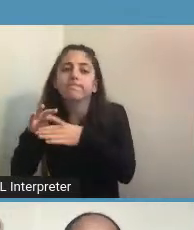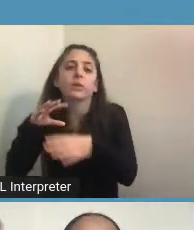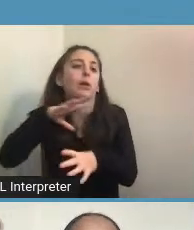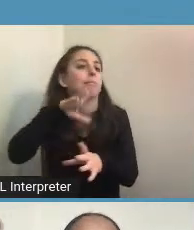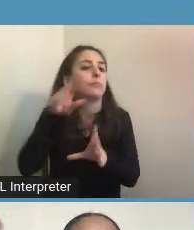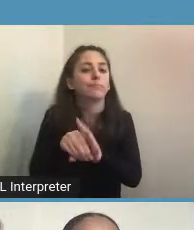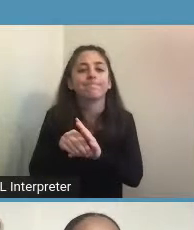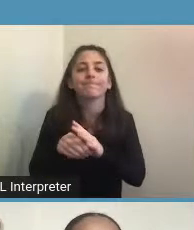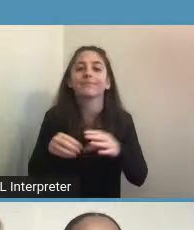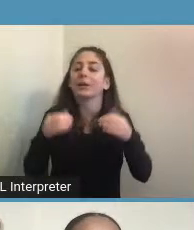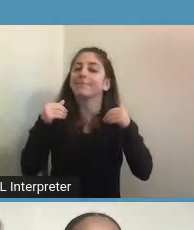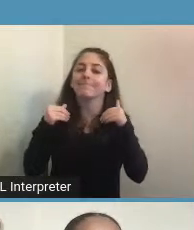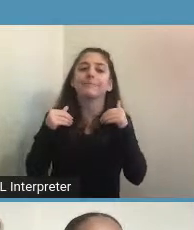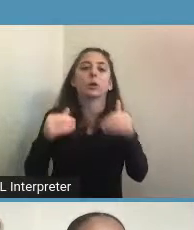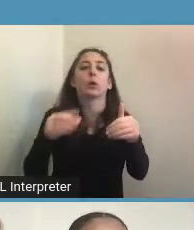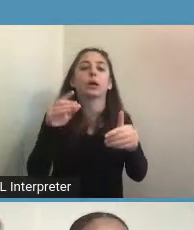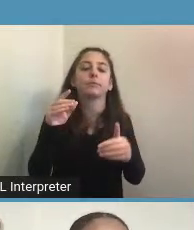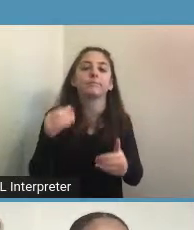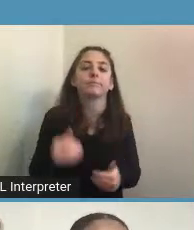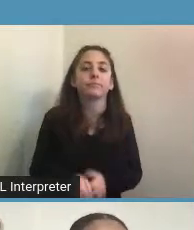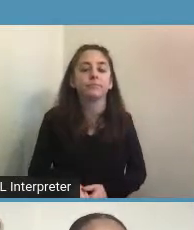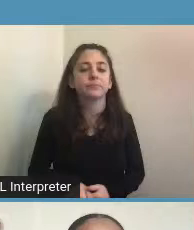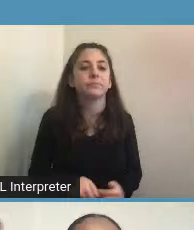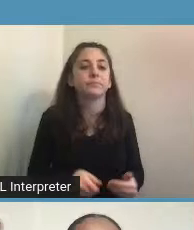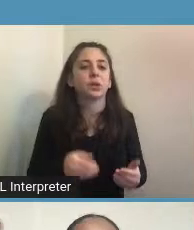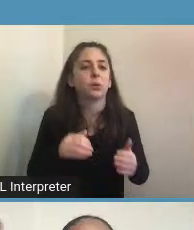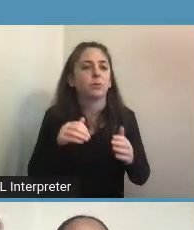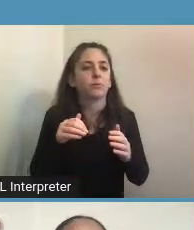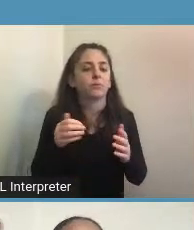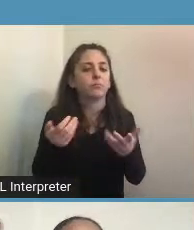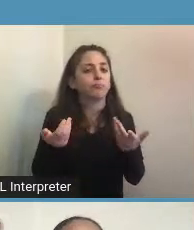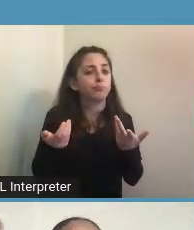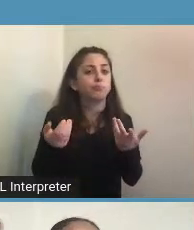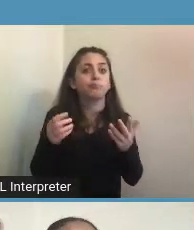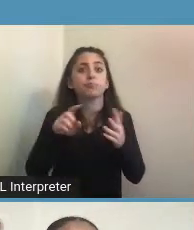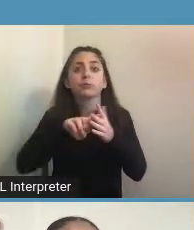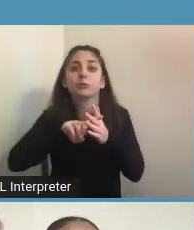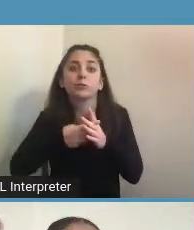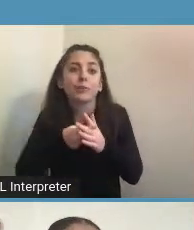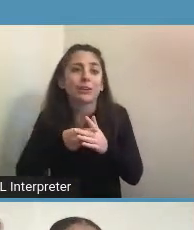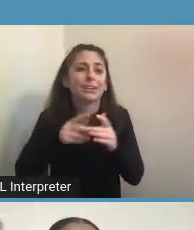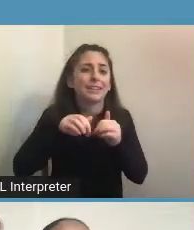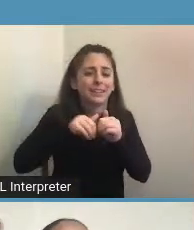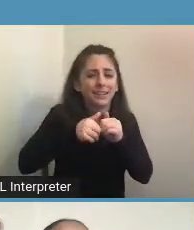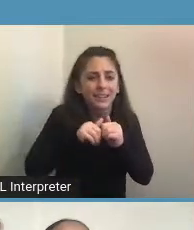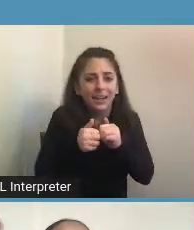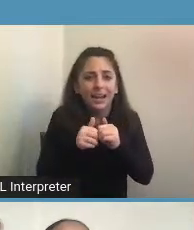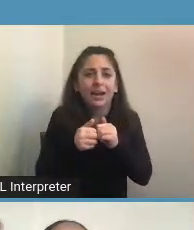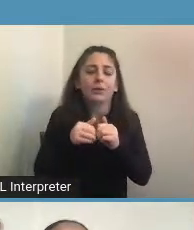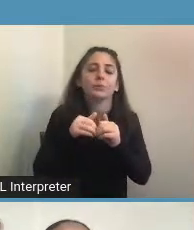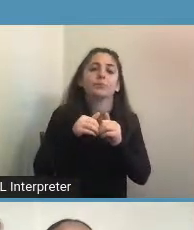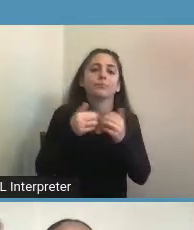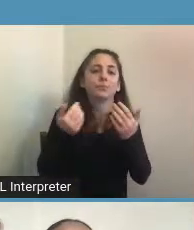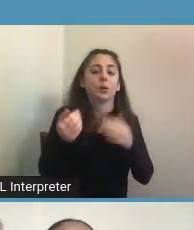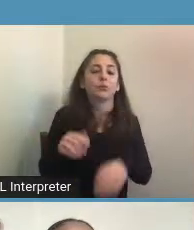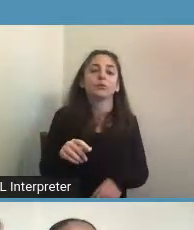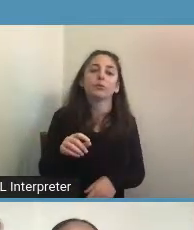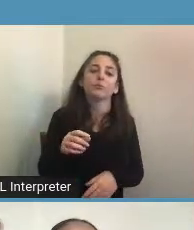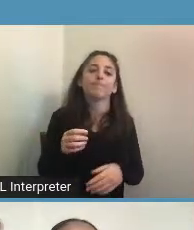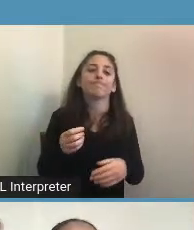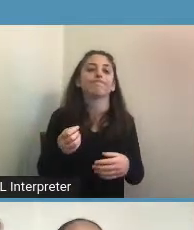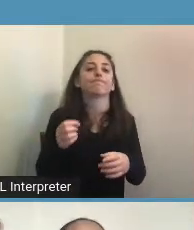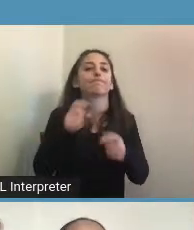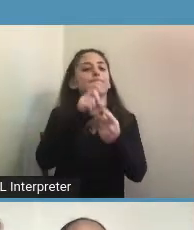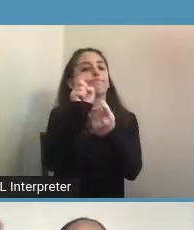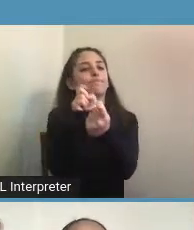So how do we make this happen? I think a coordinated launch day is the best thing,